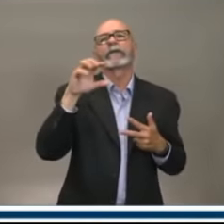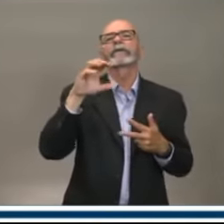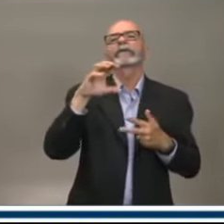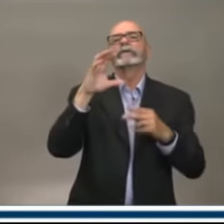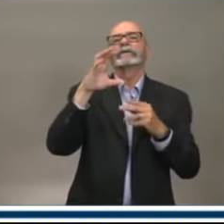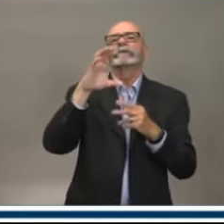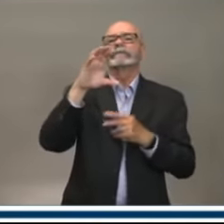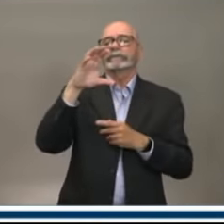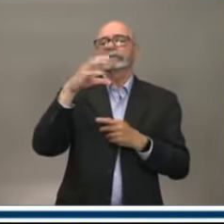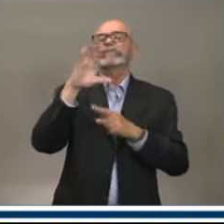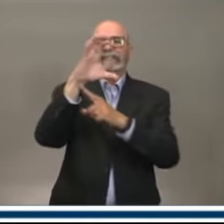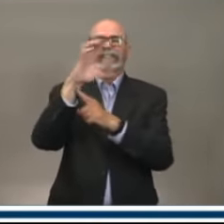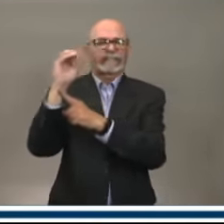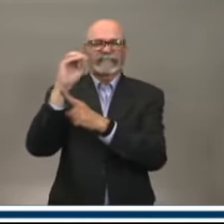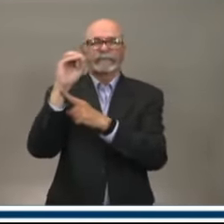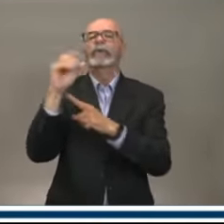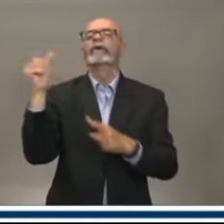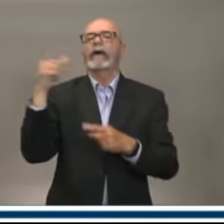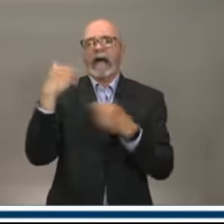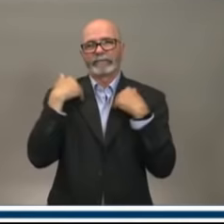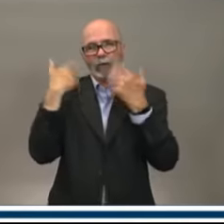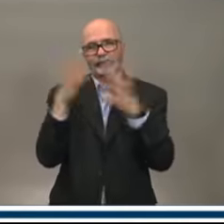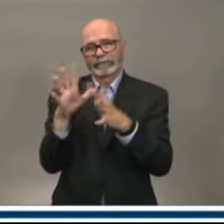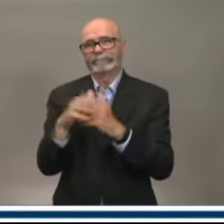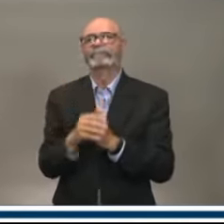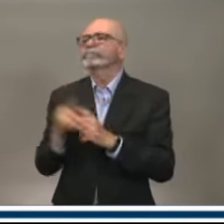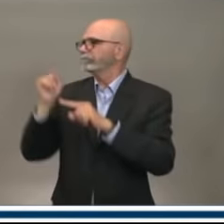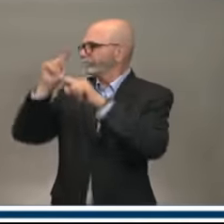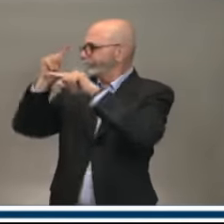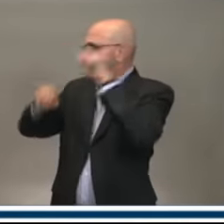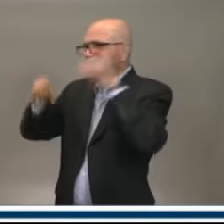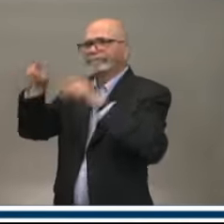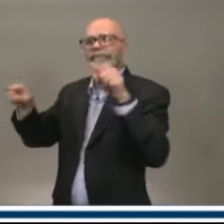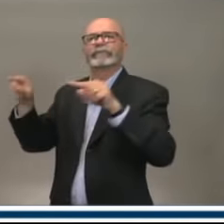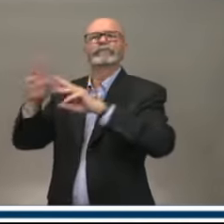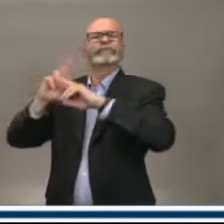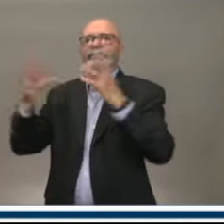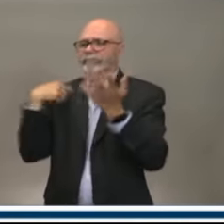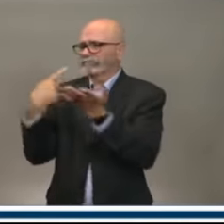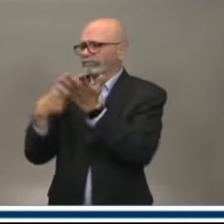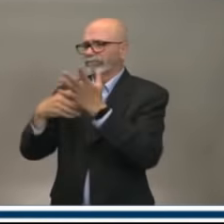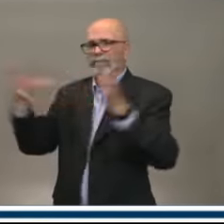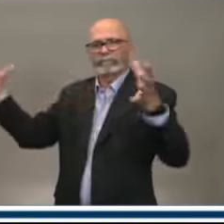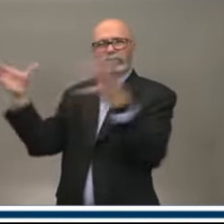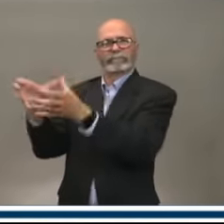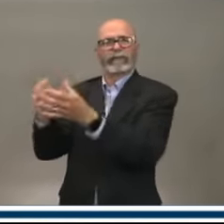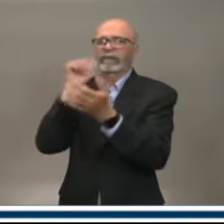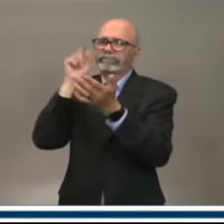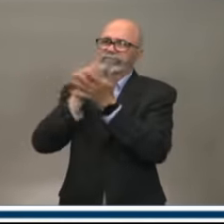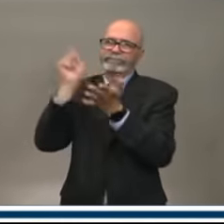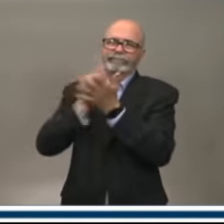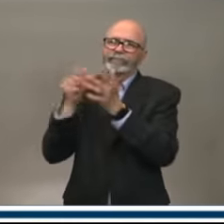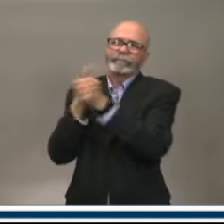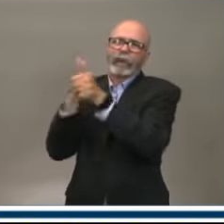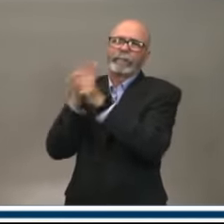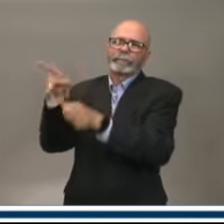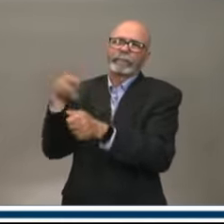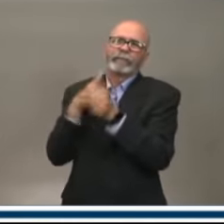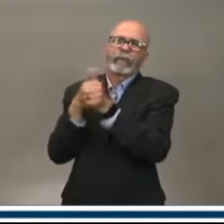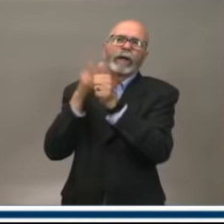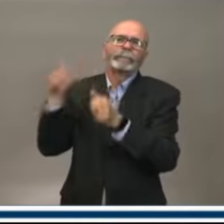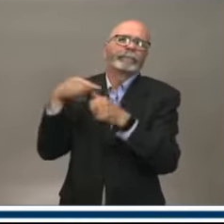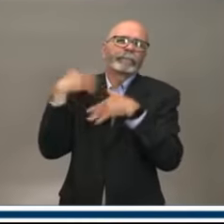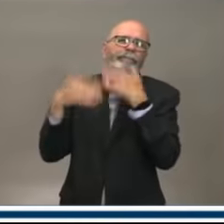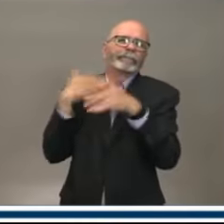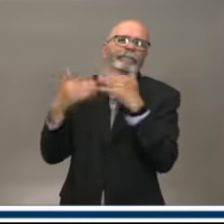of individuals. He was speaking with them every week. He continues to speak with CFIB, who